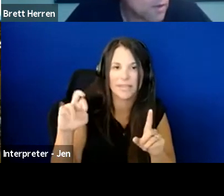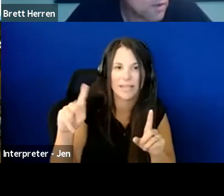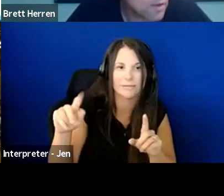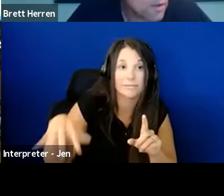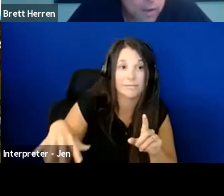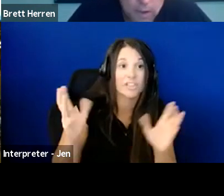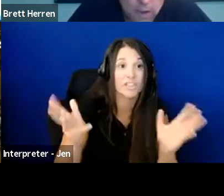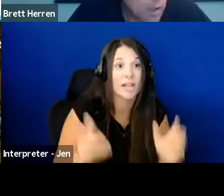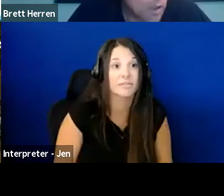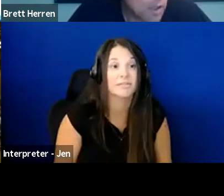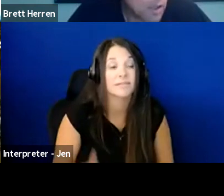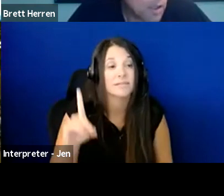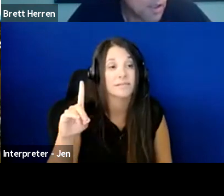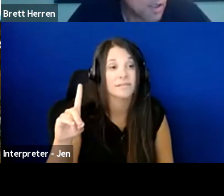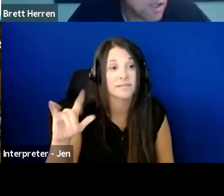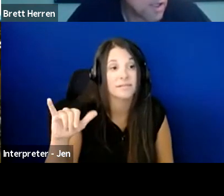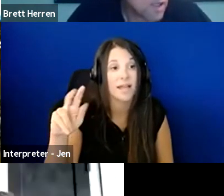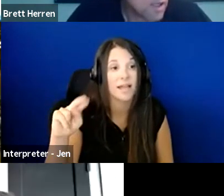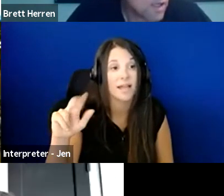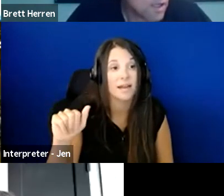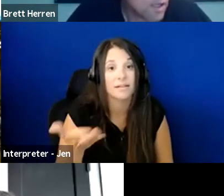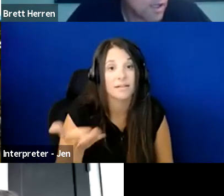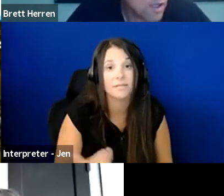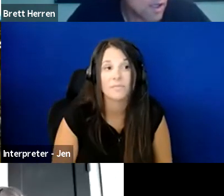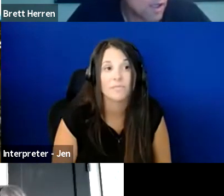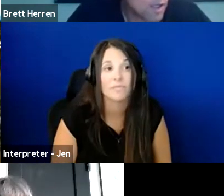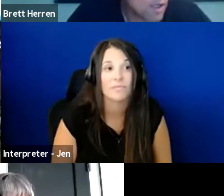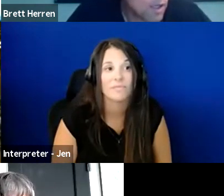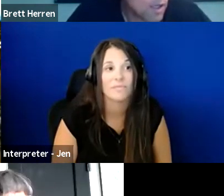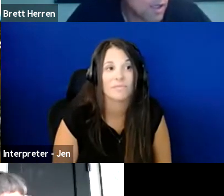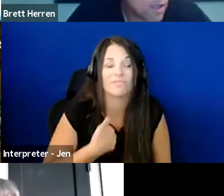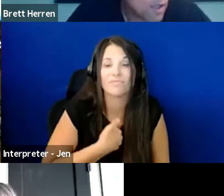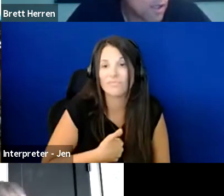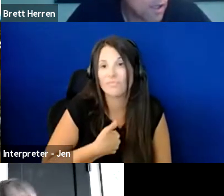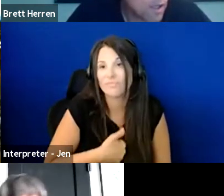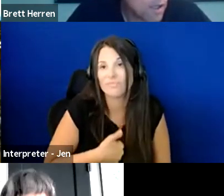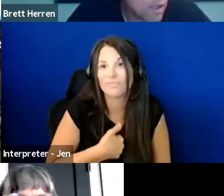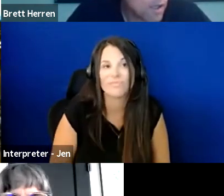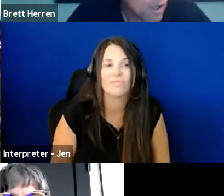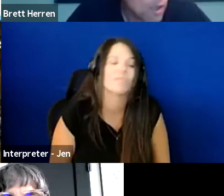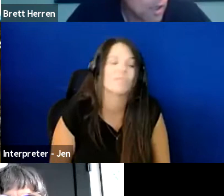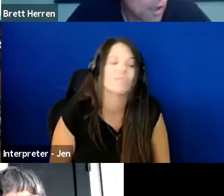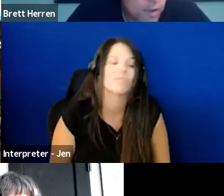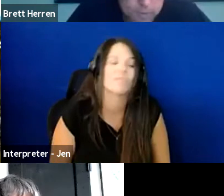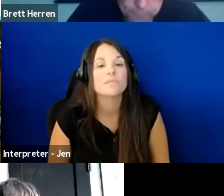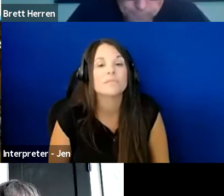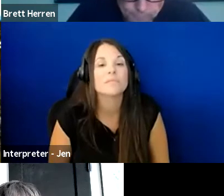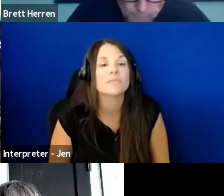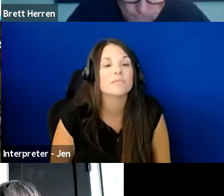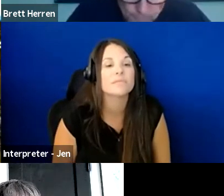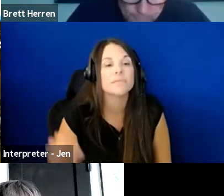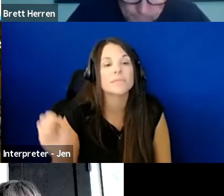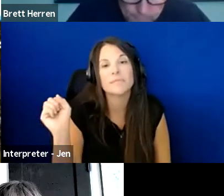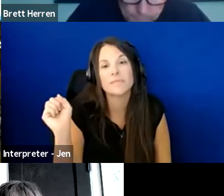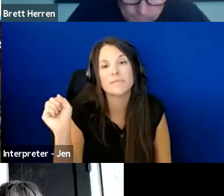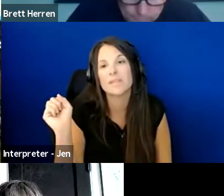Diana, you had a question. Oops. Sorry. Oh, sorry. Yes. Are we going to